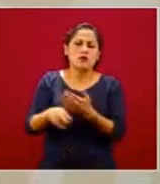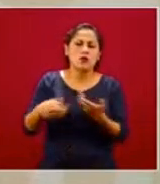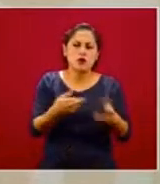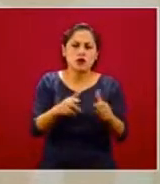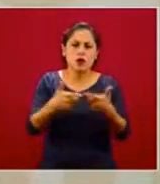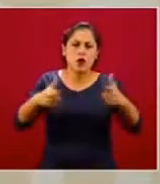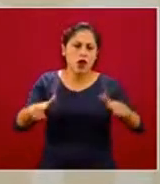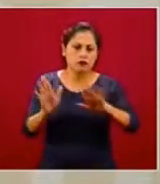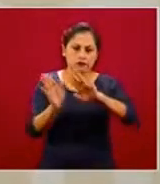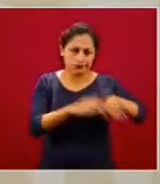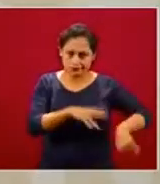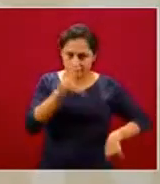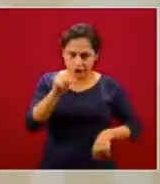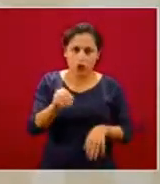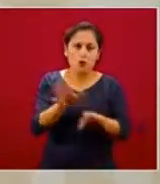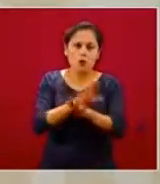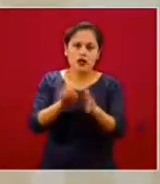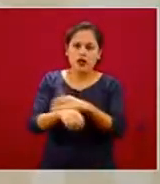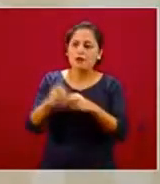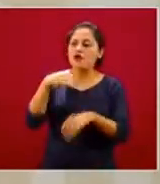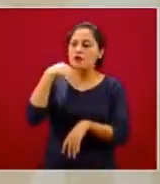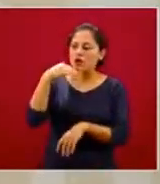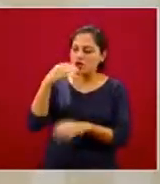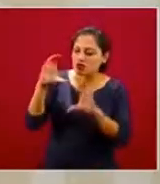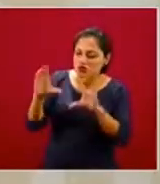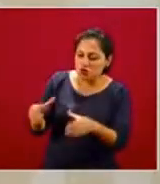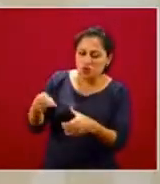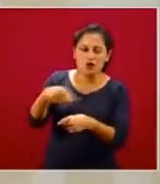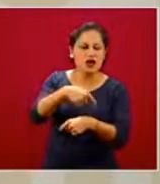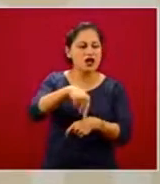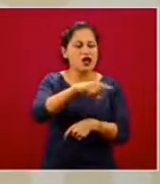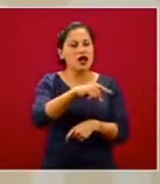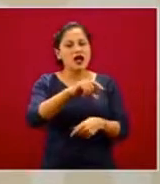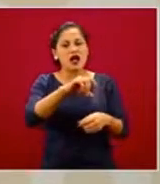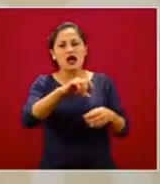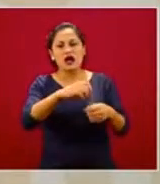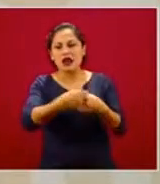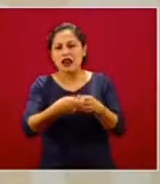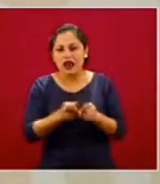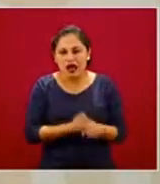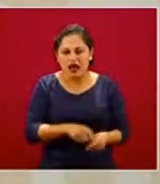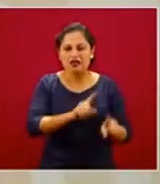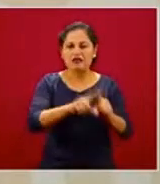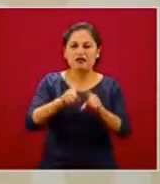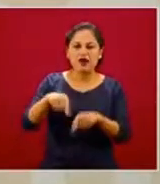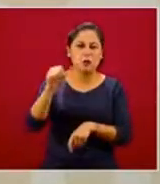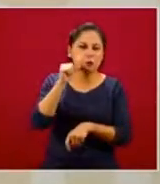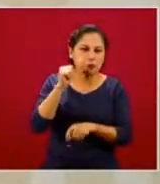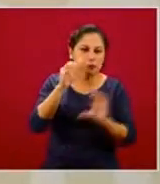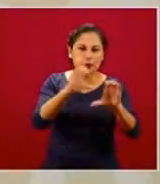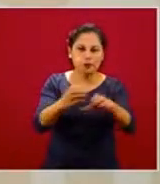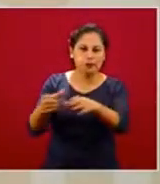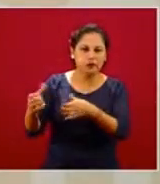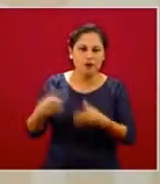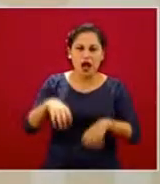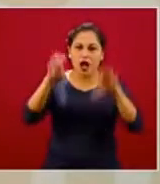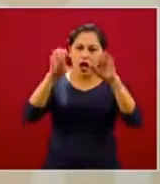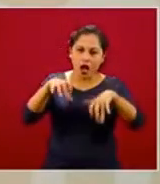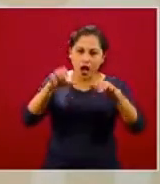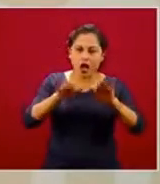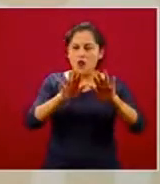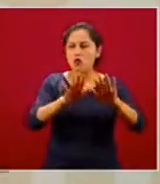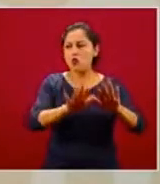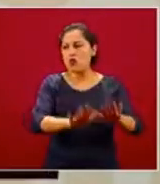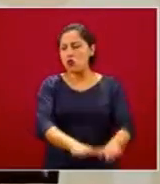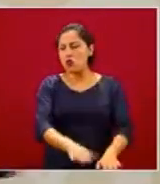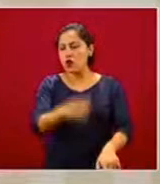lakes, but I'm talking about small little pools of water. So a lot of water that might be standing or left behind in